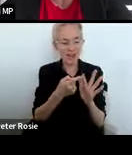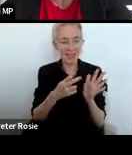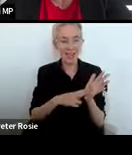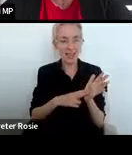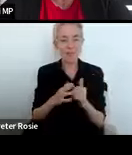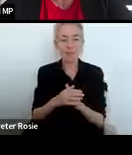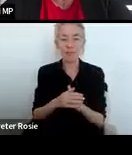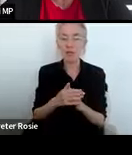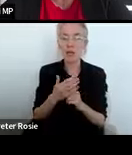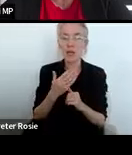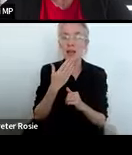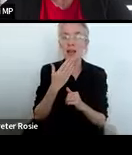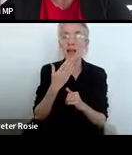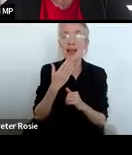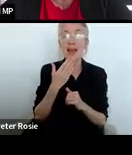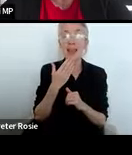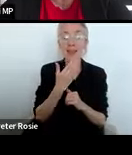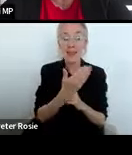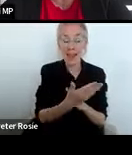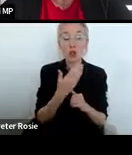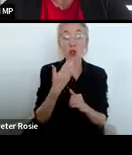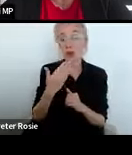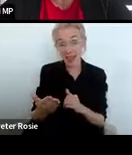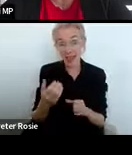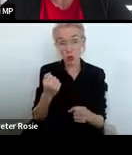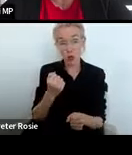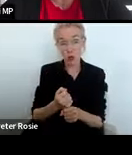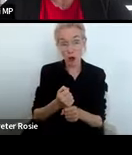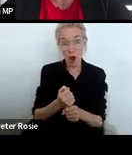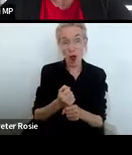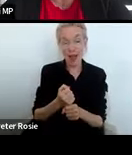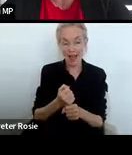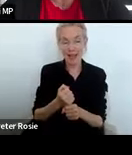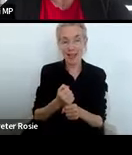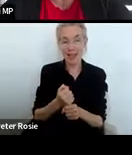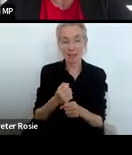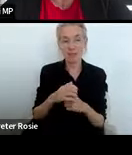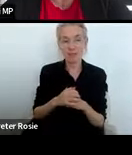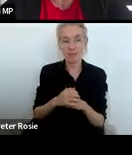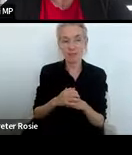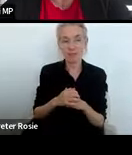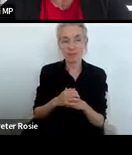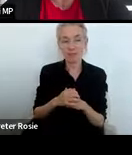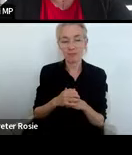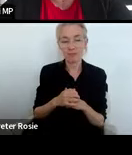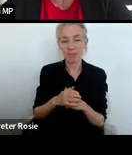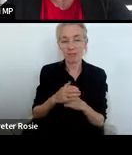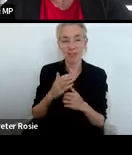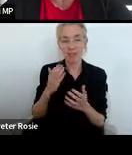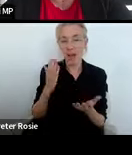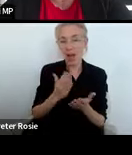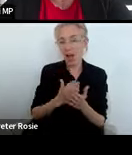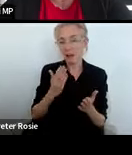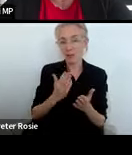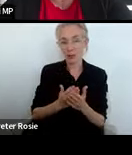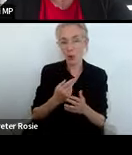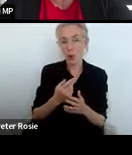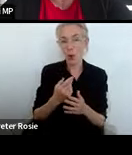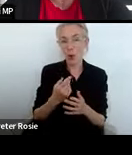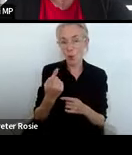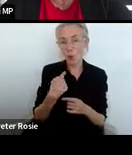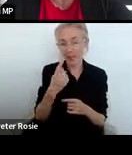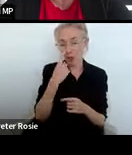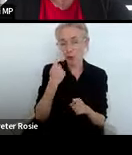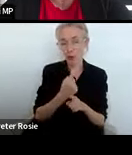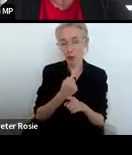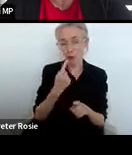Thanks very much, Madam Chair. Thanks so much, Guy. We could probably extend this conversation for the rest of the day, but I'm likely to only get